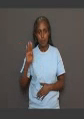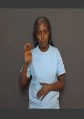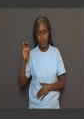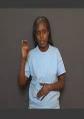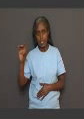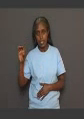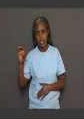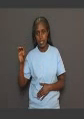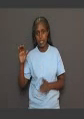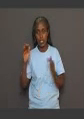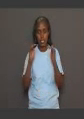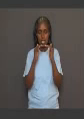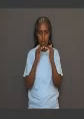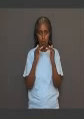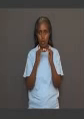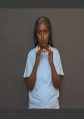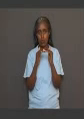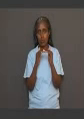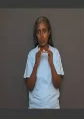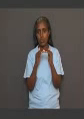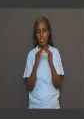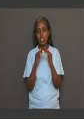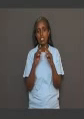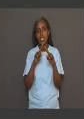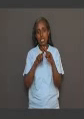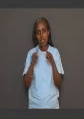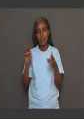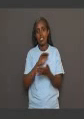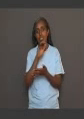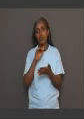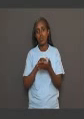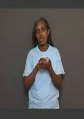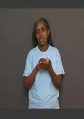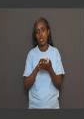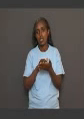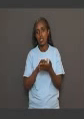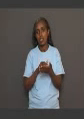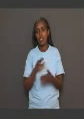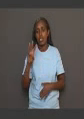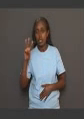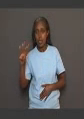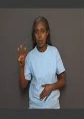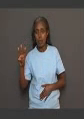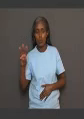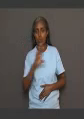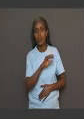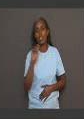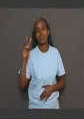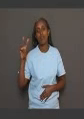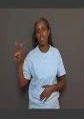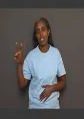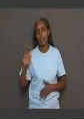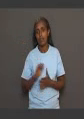BC is equal to the difference between W and